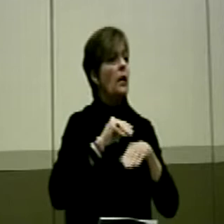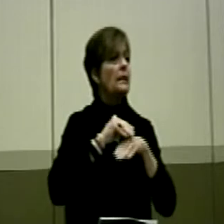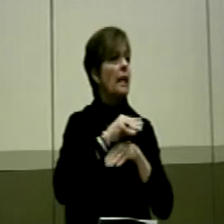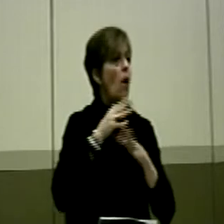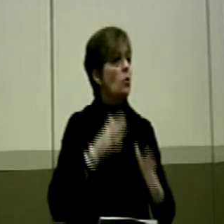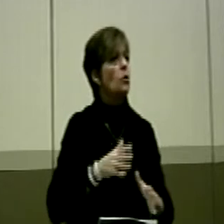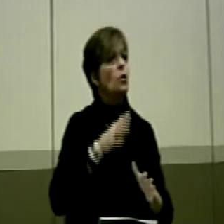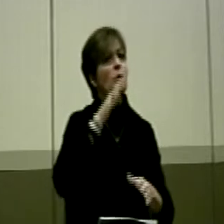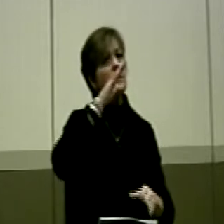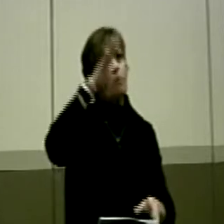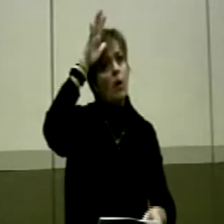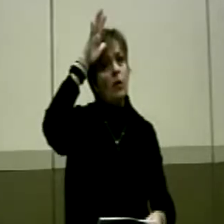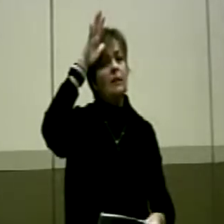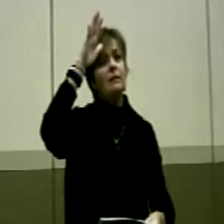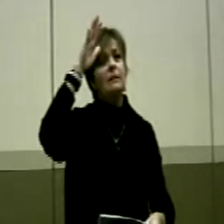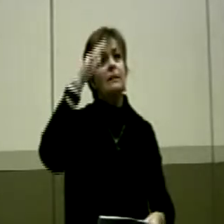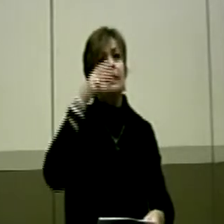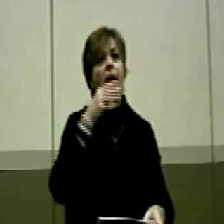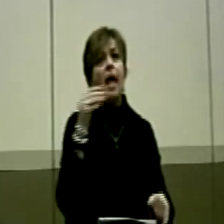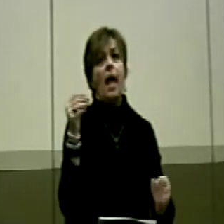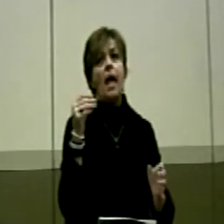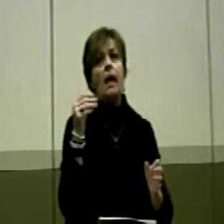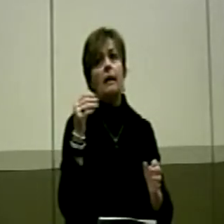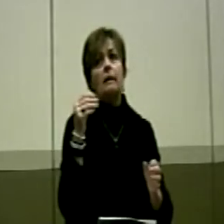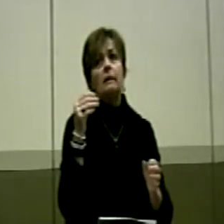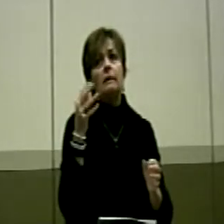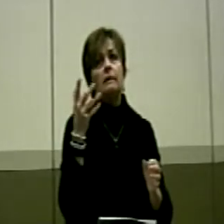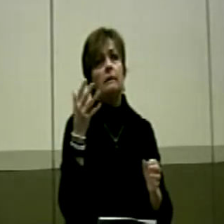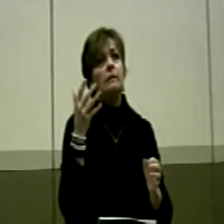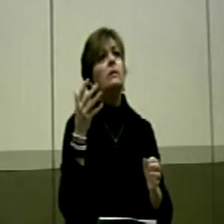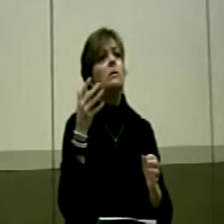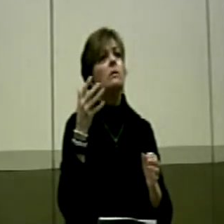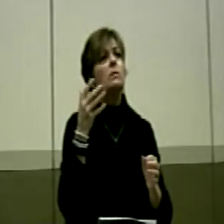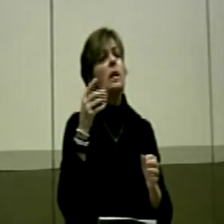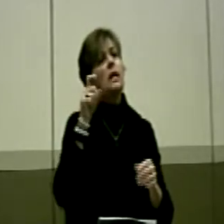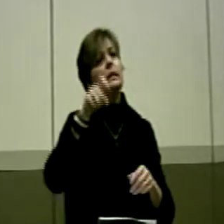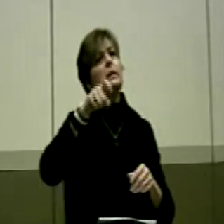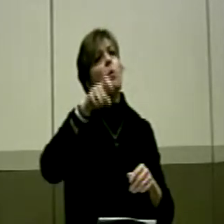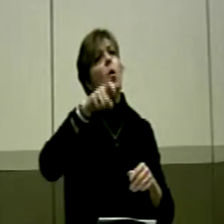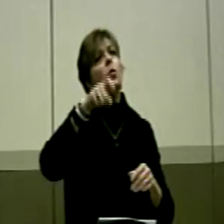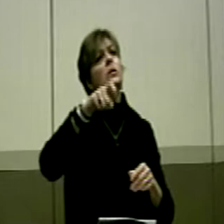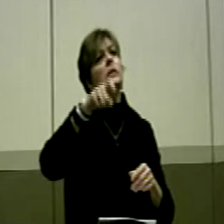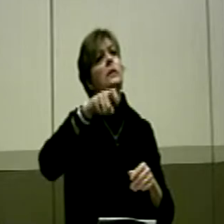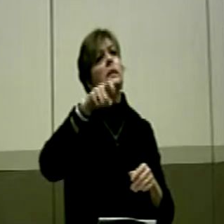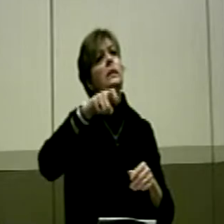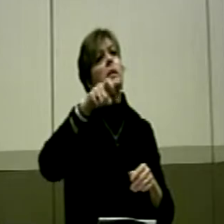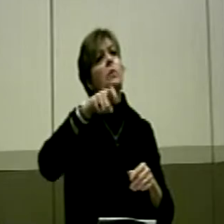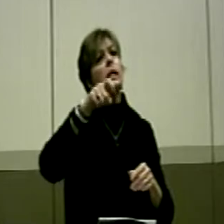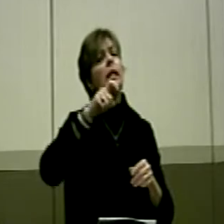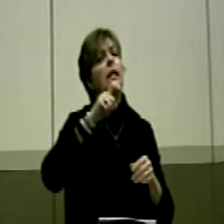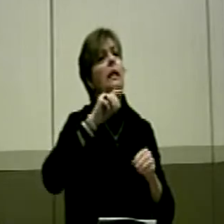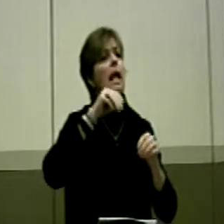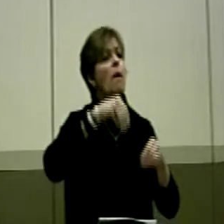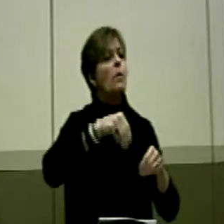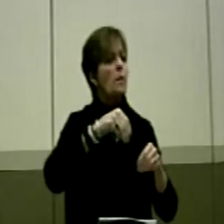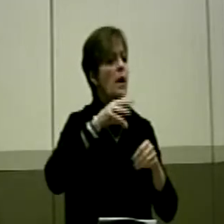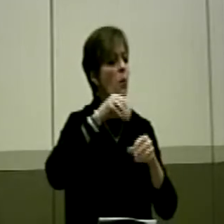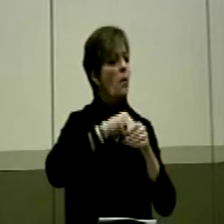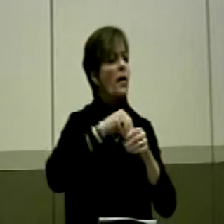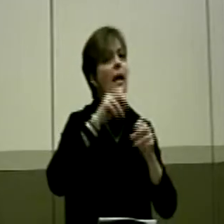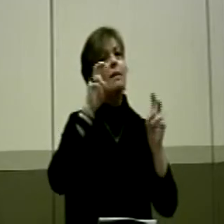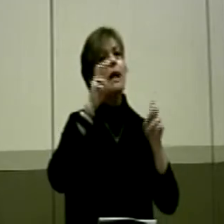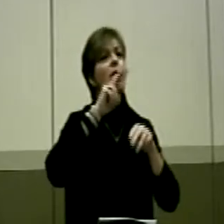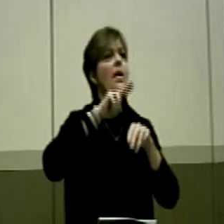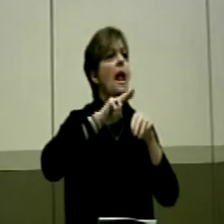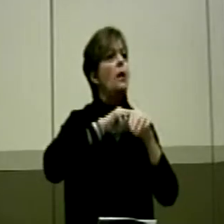and it's supposed to be implemented like in the natural process of the classroom, meaning like social skills